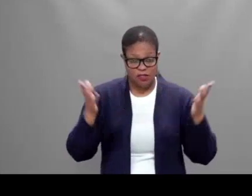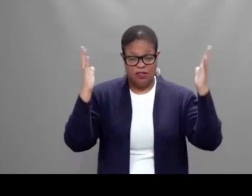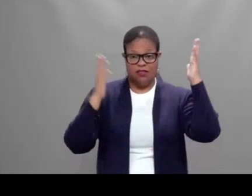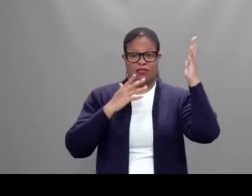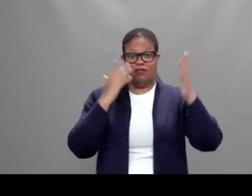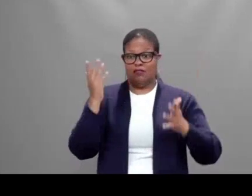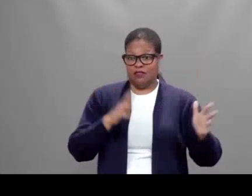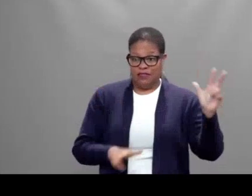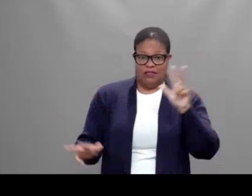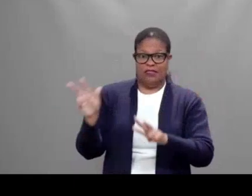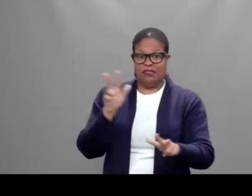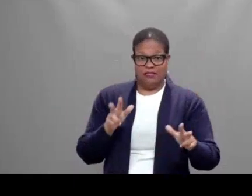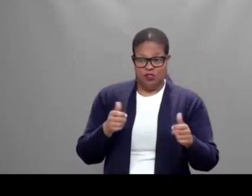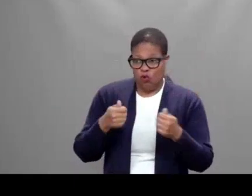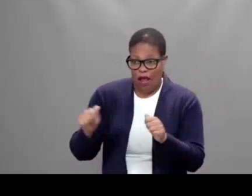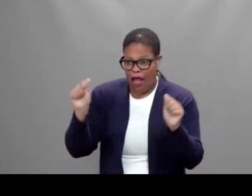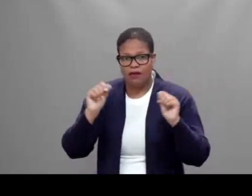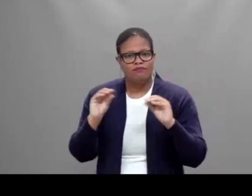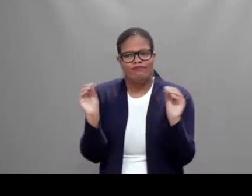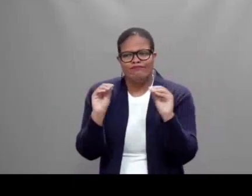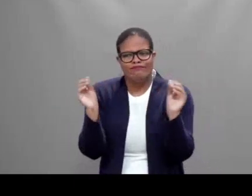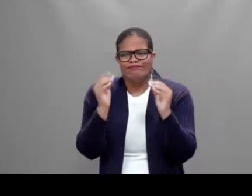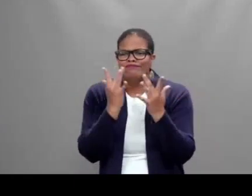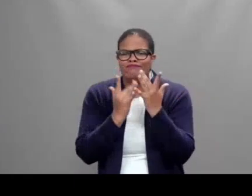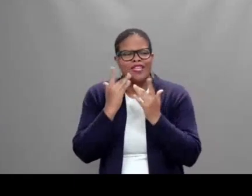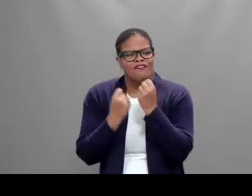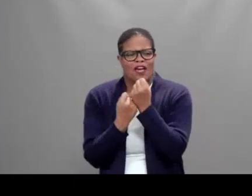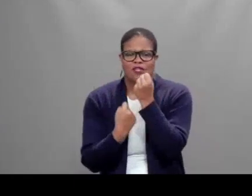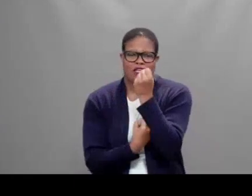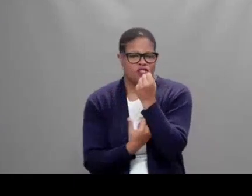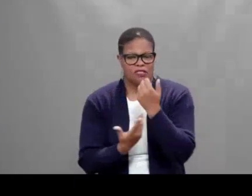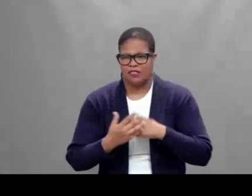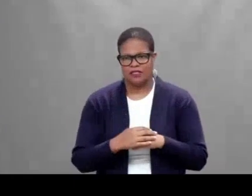pants because there weren't that many foundations around.